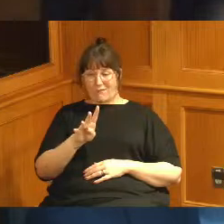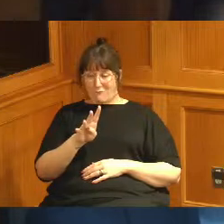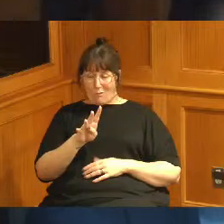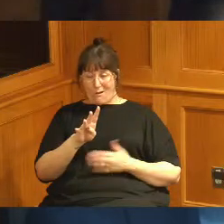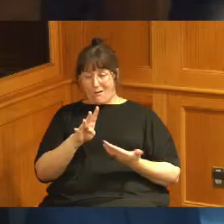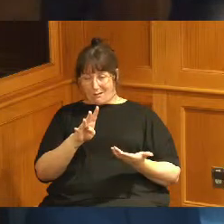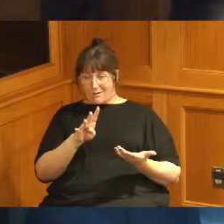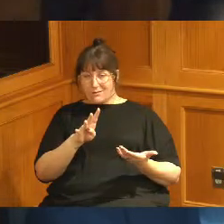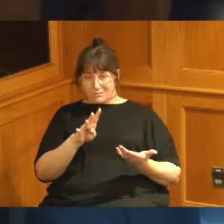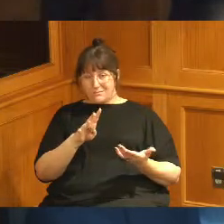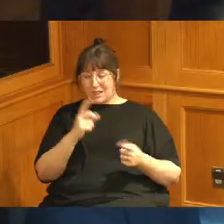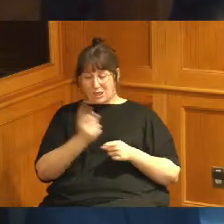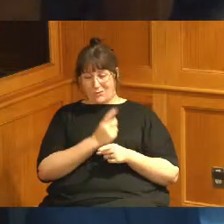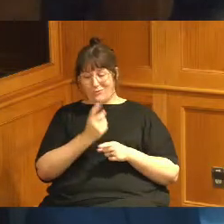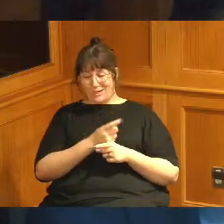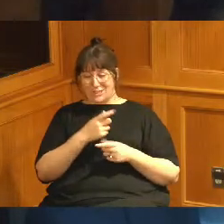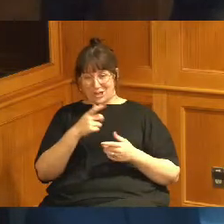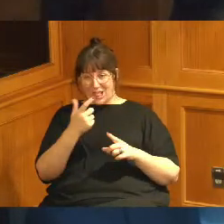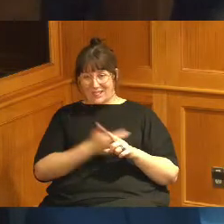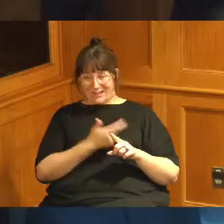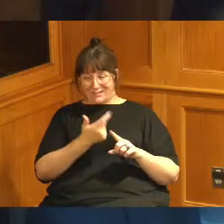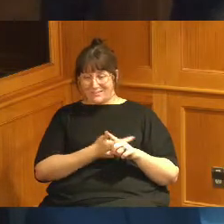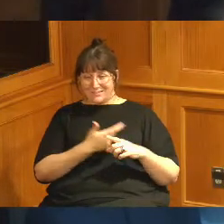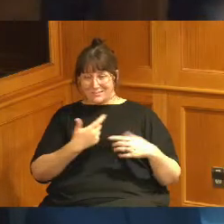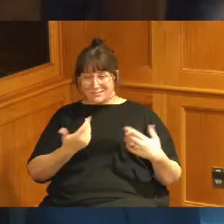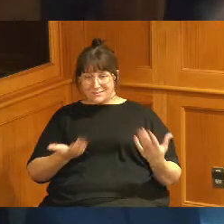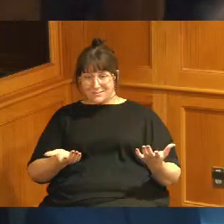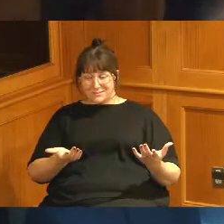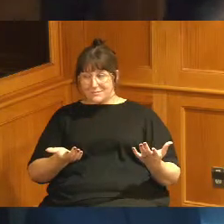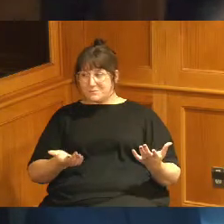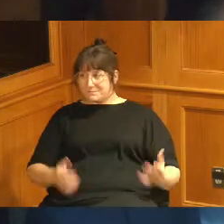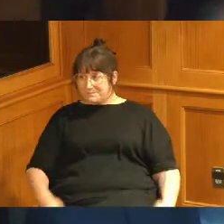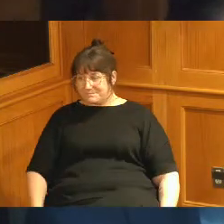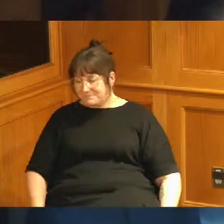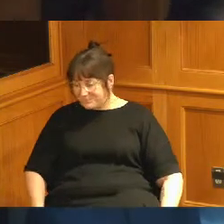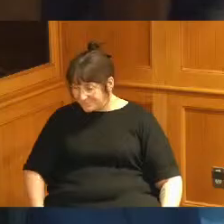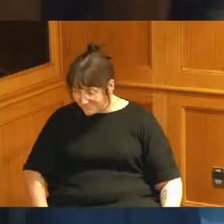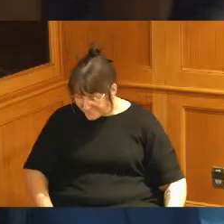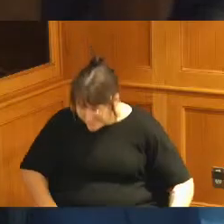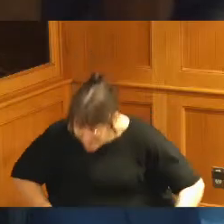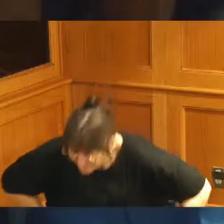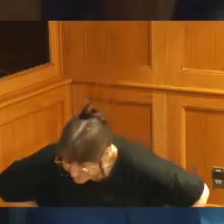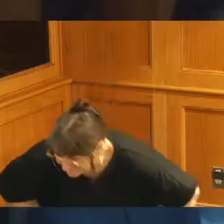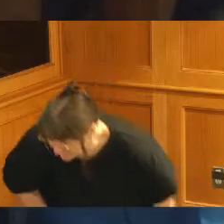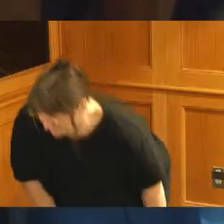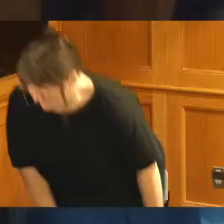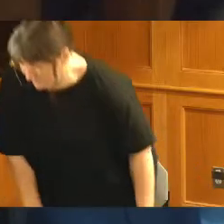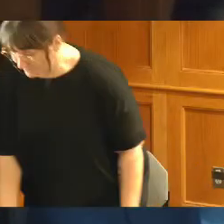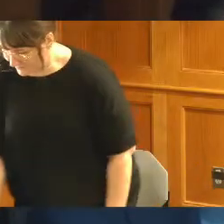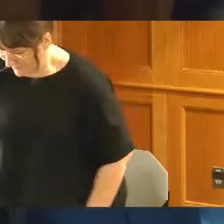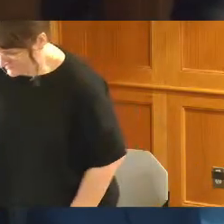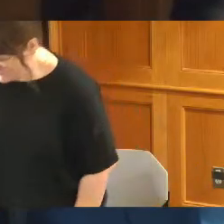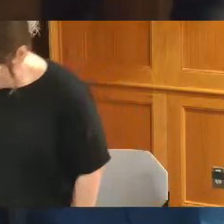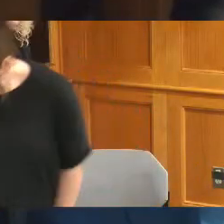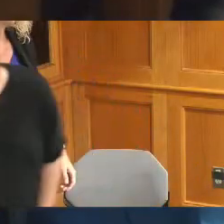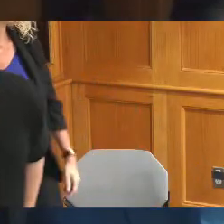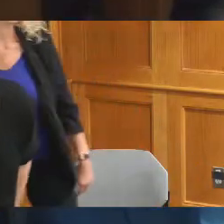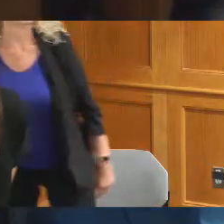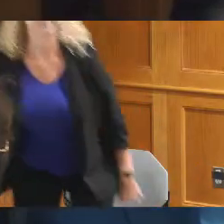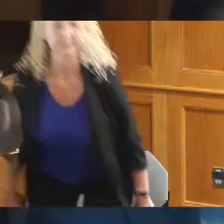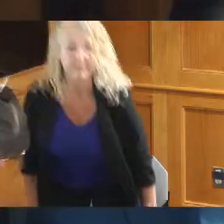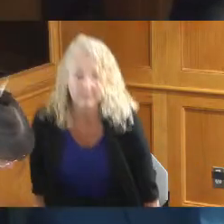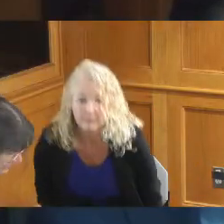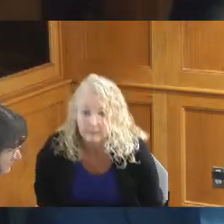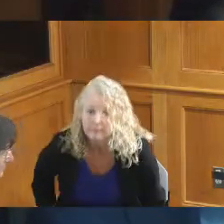this original lease. Manner of time of the payment tells it. Then it has a whole section on taxes, how they ain't got to pay no